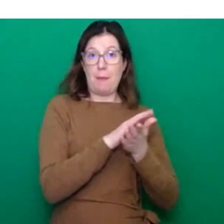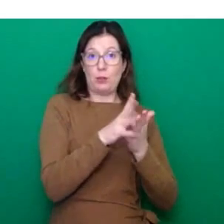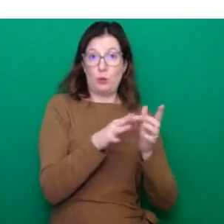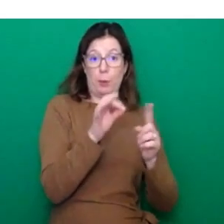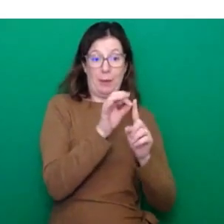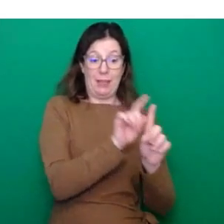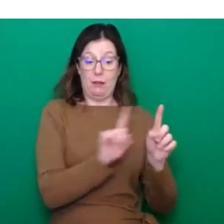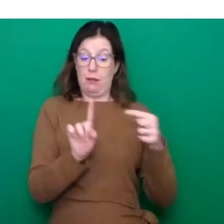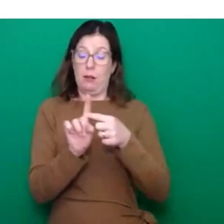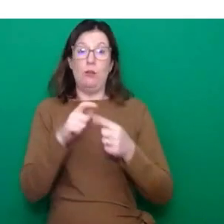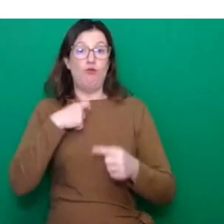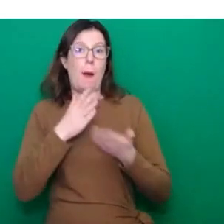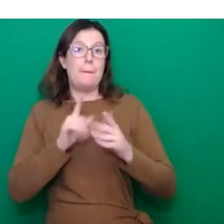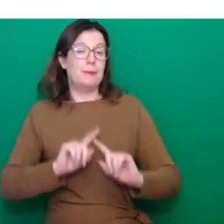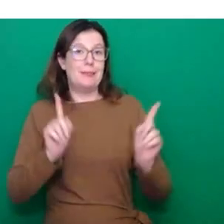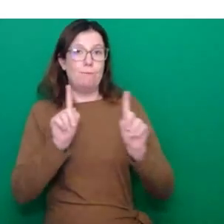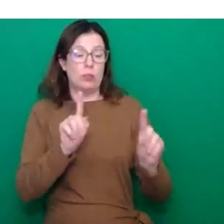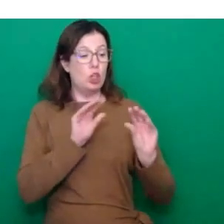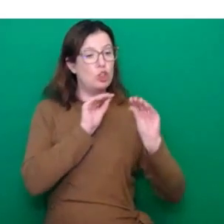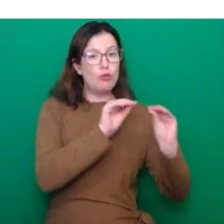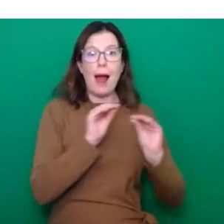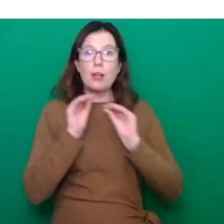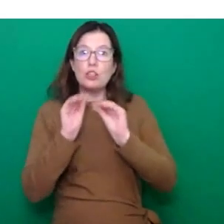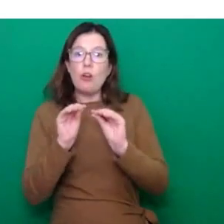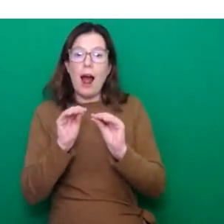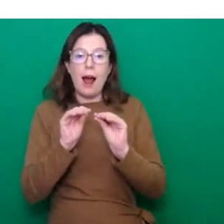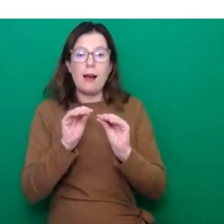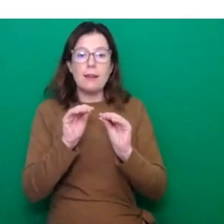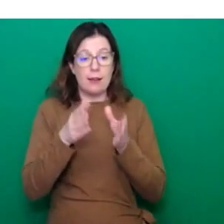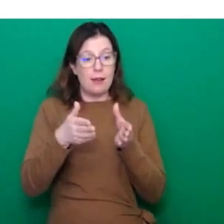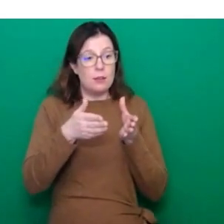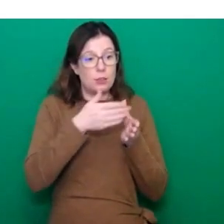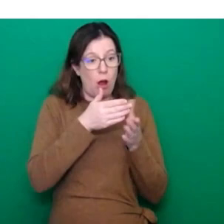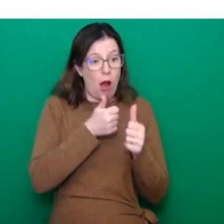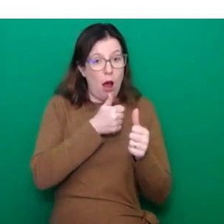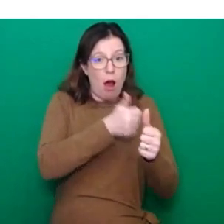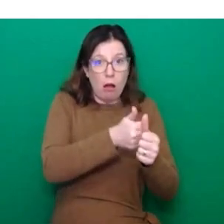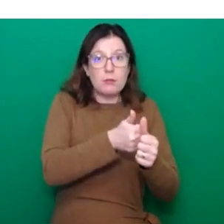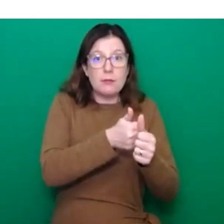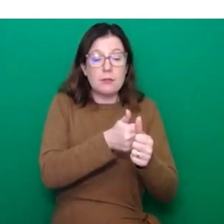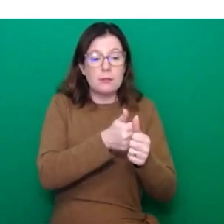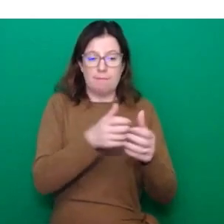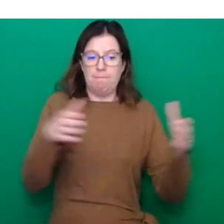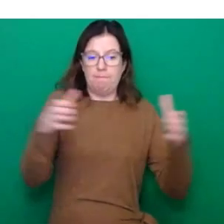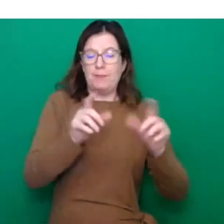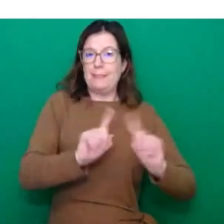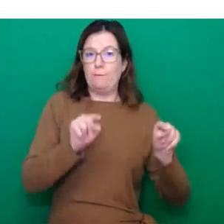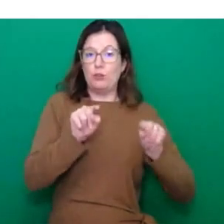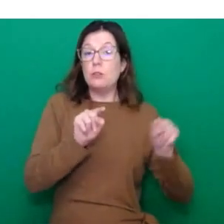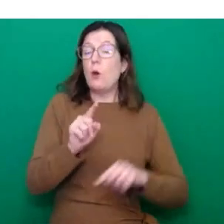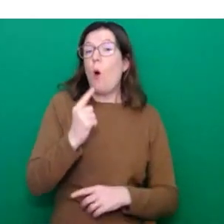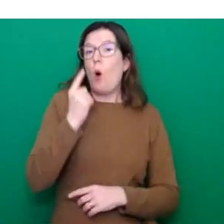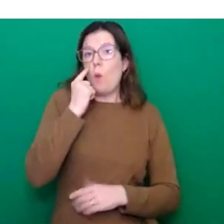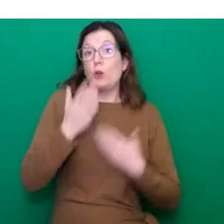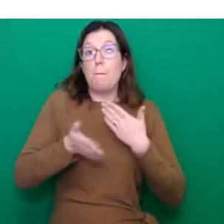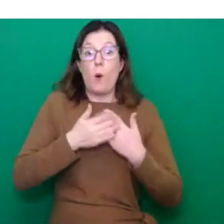in terms of what exactly you're kind of trained to do as a starting point and how you fit into the workforce. What I'd say is watch the space, and we're going to